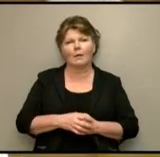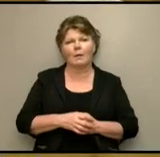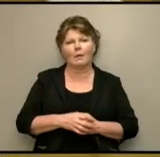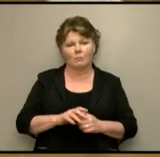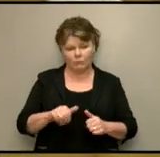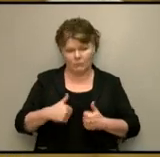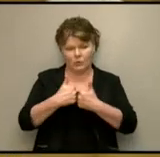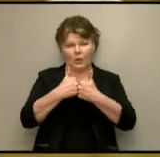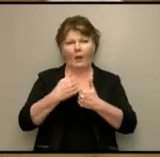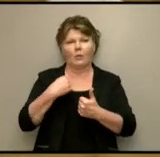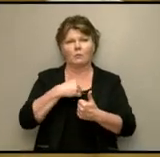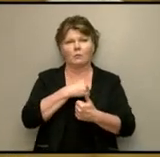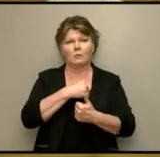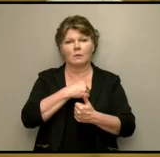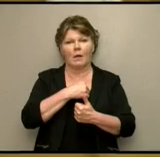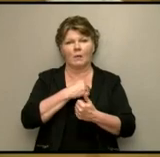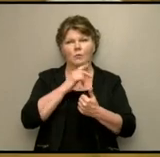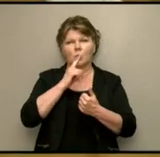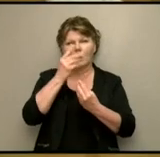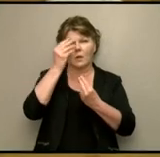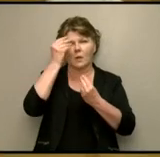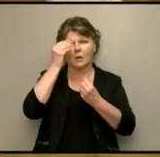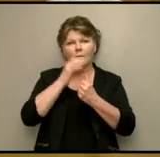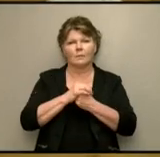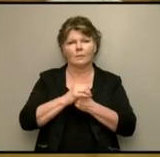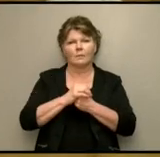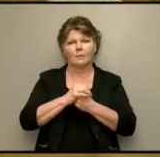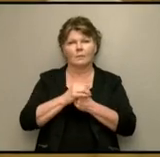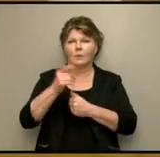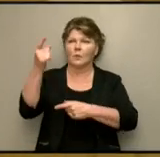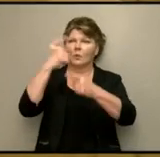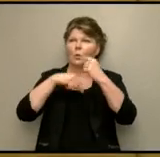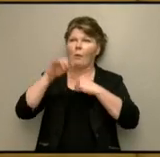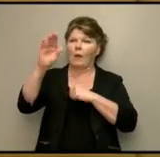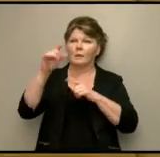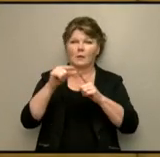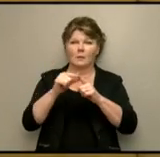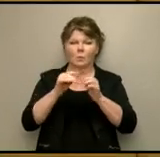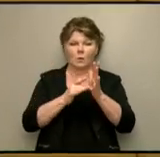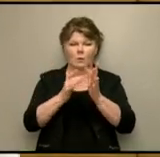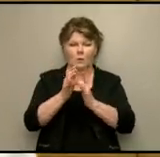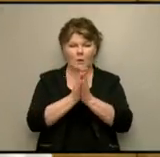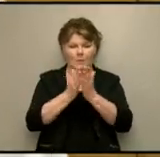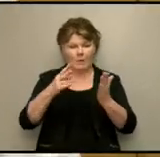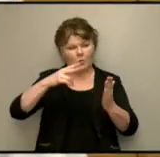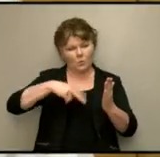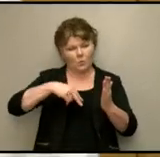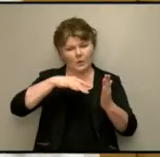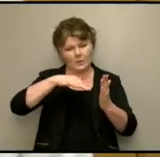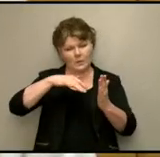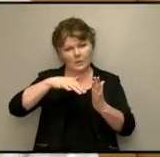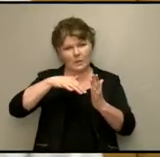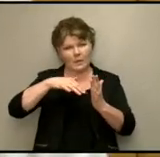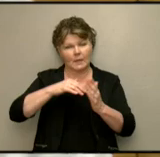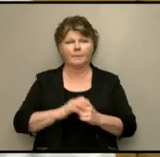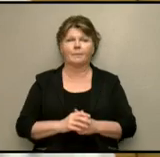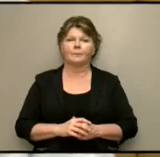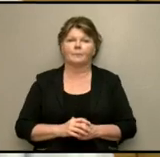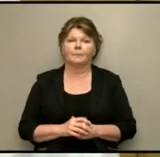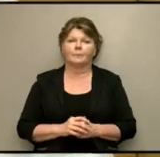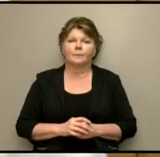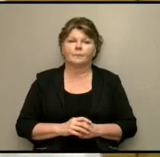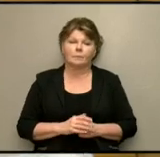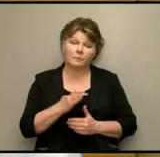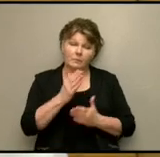a good reason to remember Jesus' words by going back to his word. Yes, It was great that some could speak